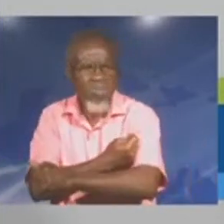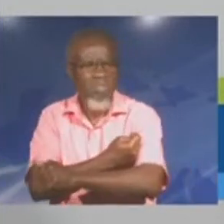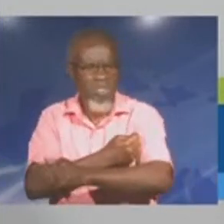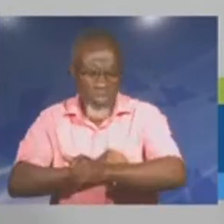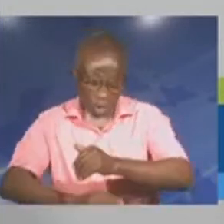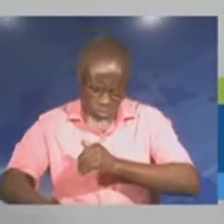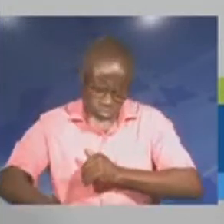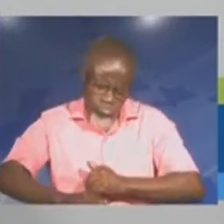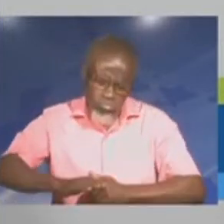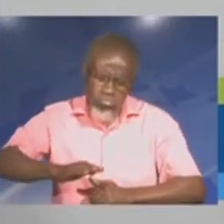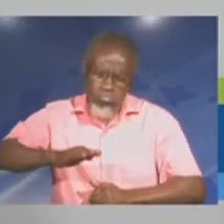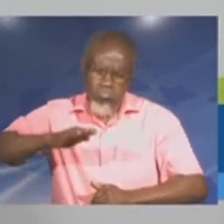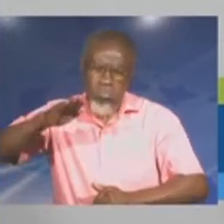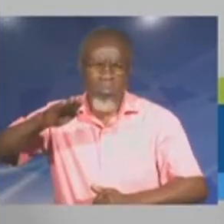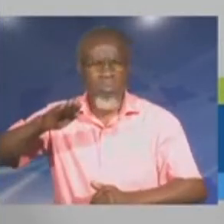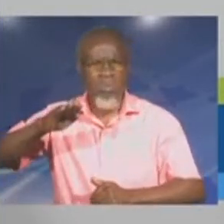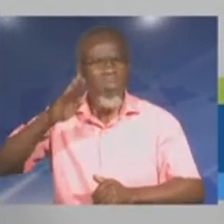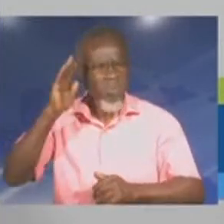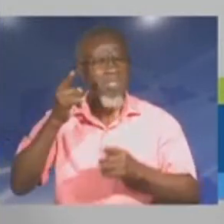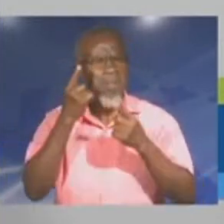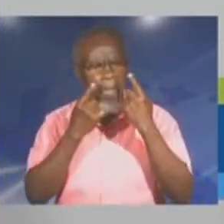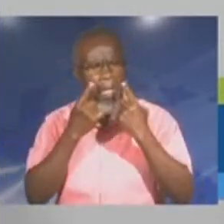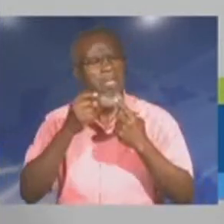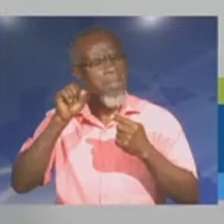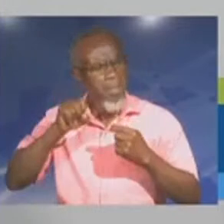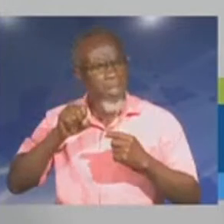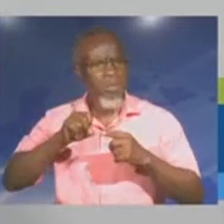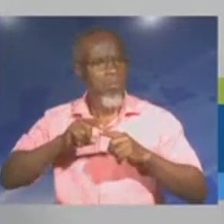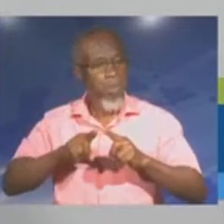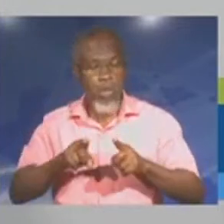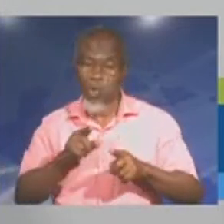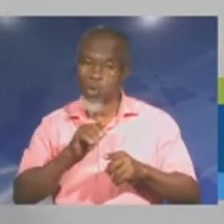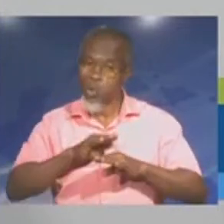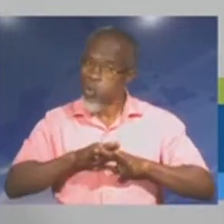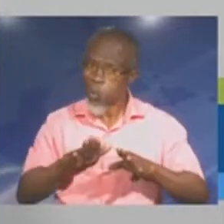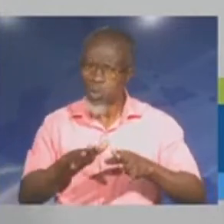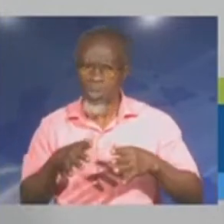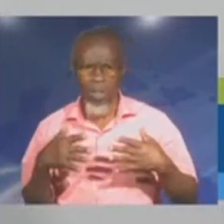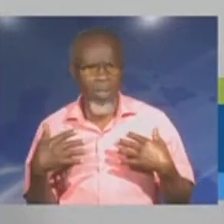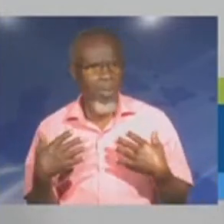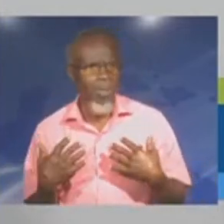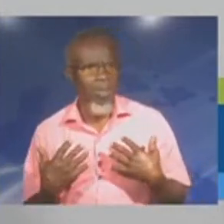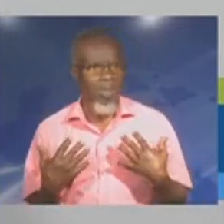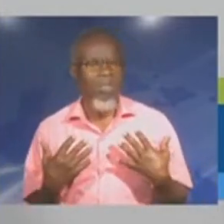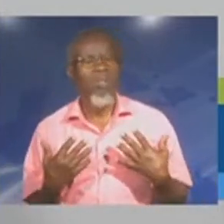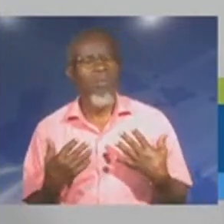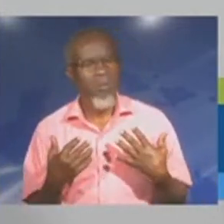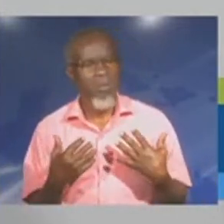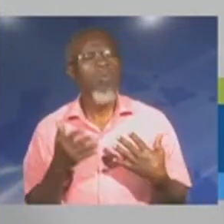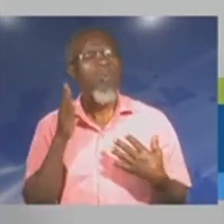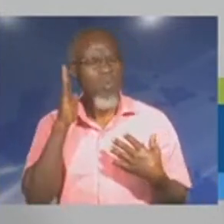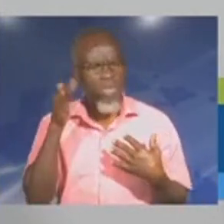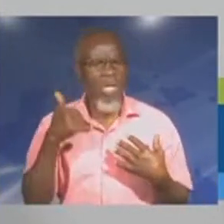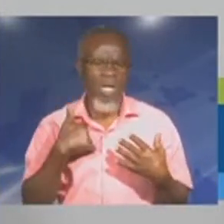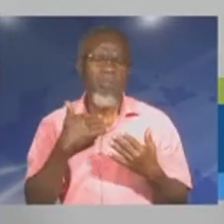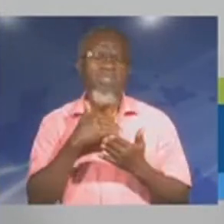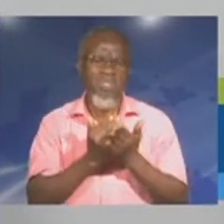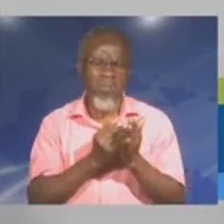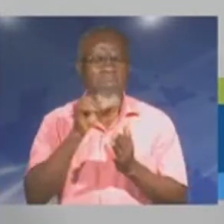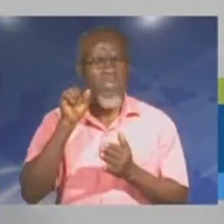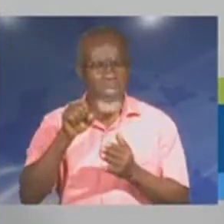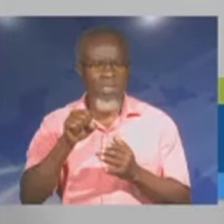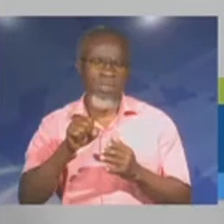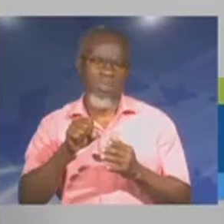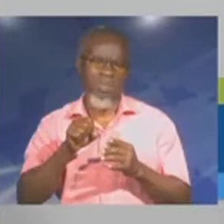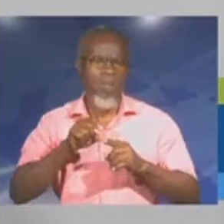it when we start to do the rollout for the 5 to 11s. There will be anxiety. It doesn't mean the